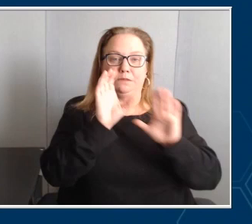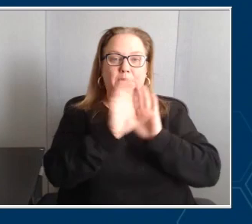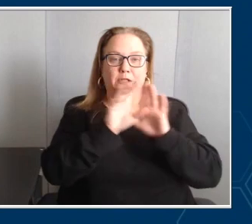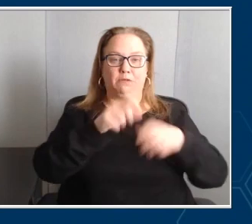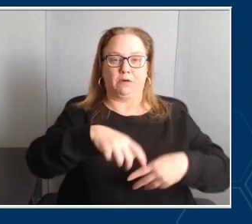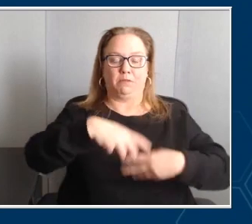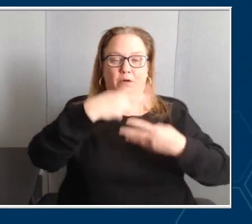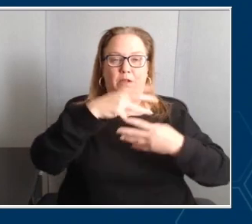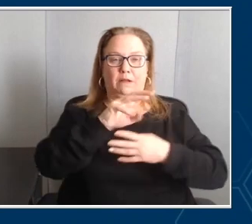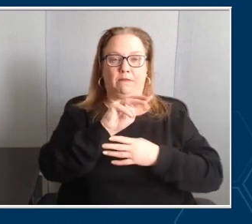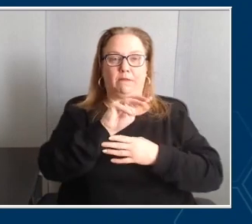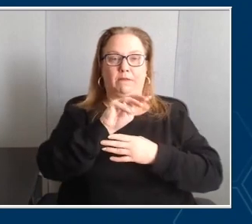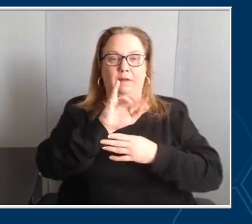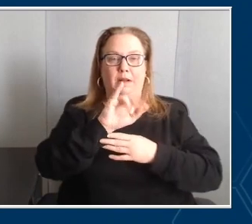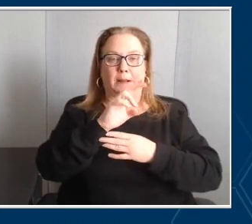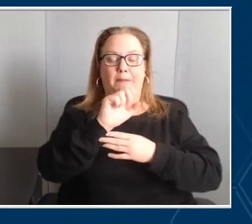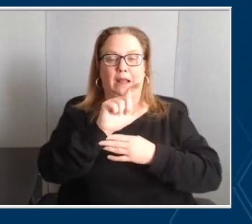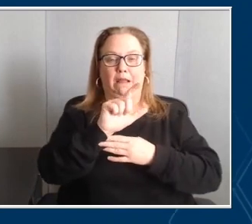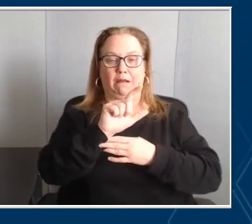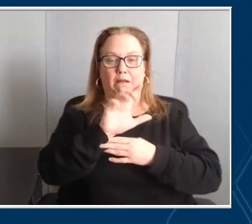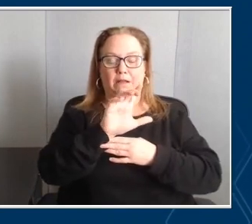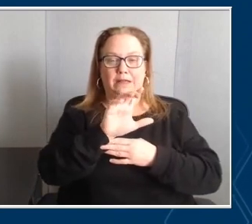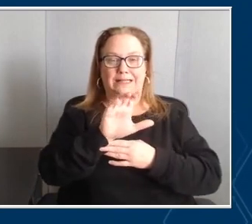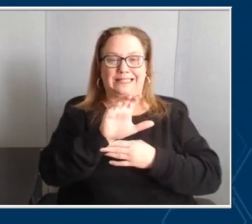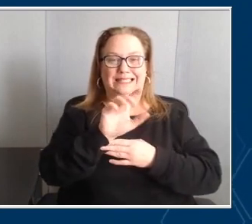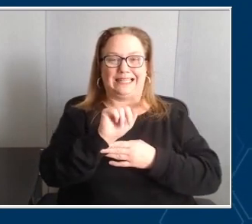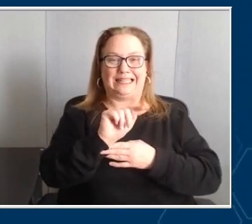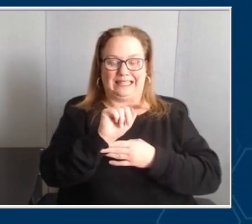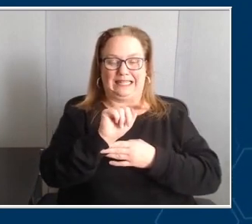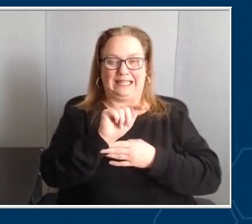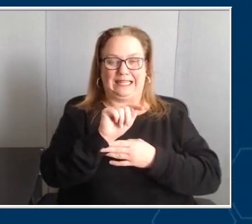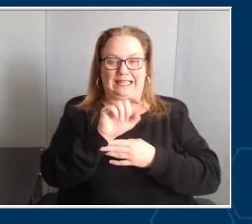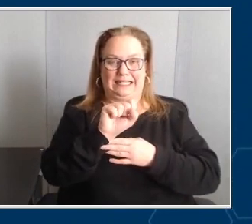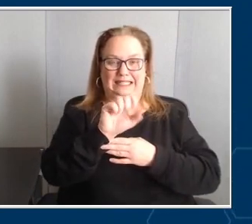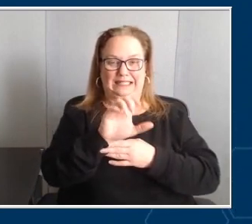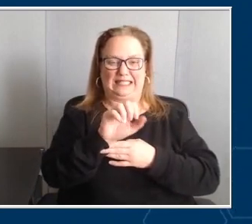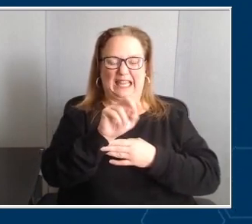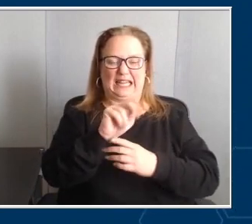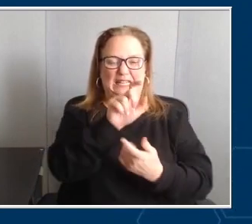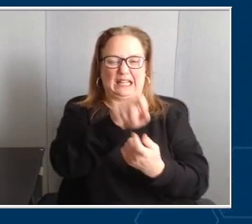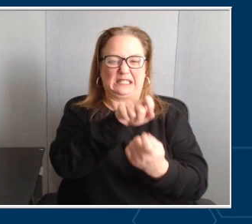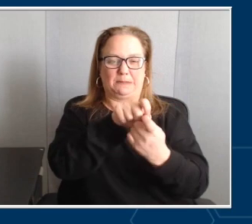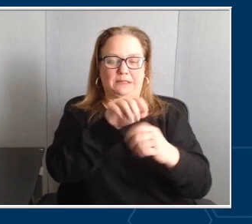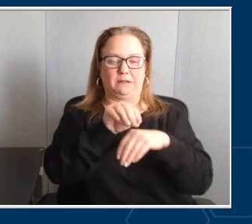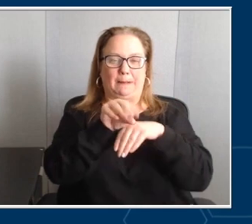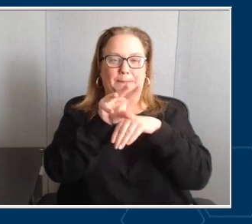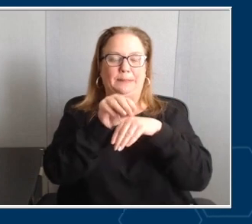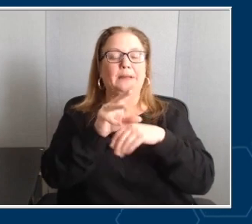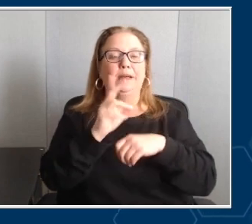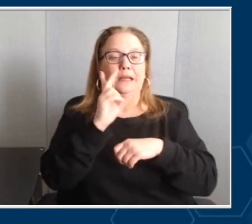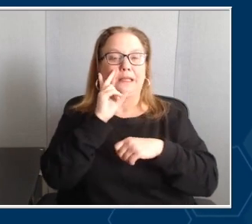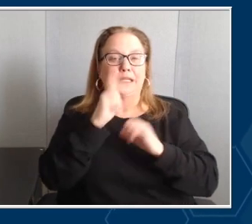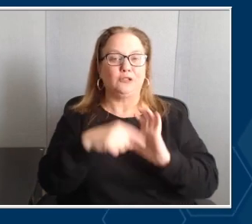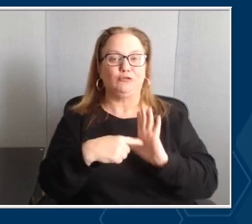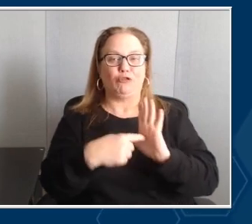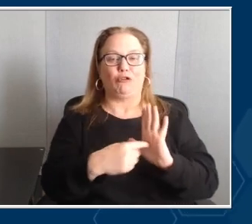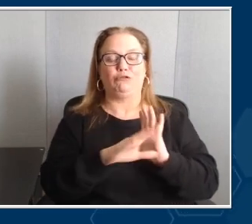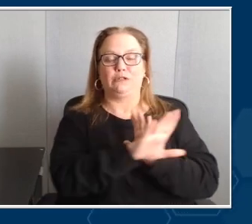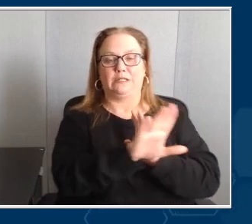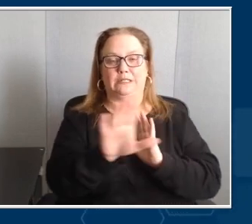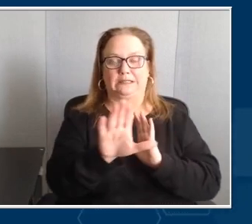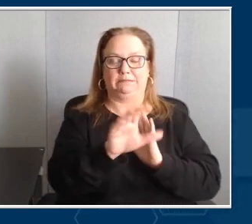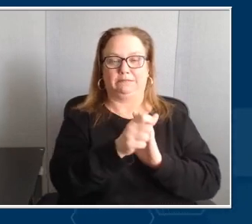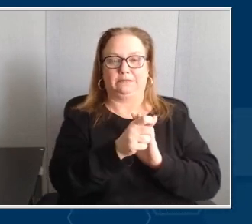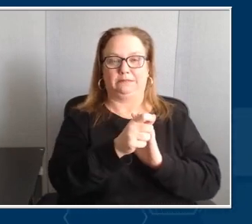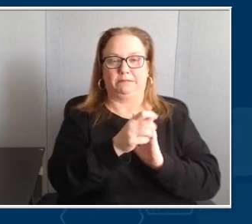So Michael, this is the CT perfusion scan again, that specialized imaging, showing his several